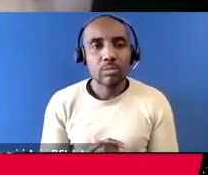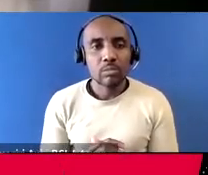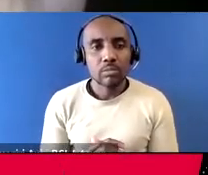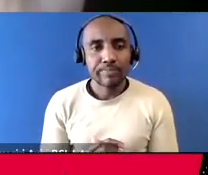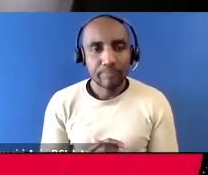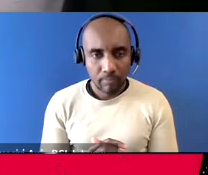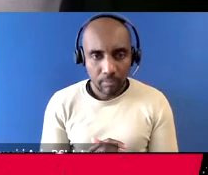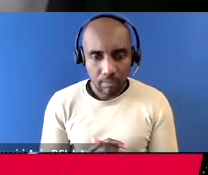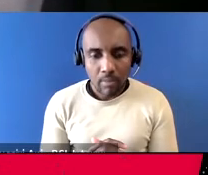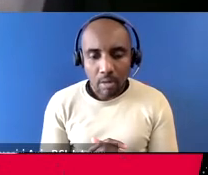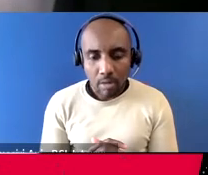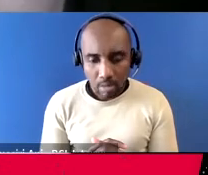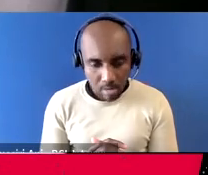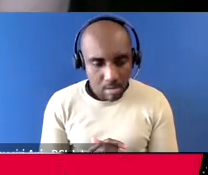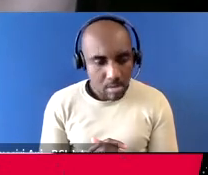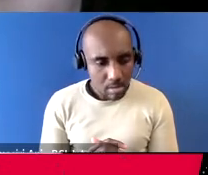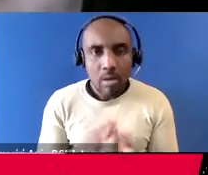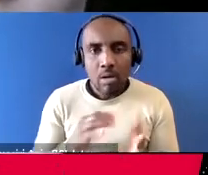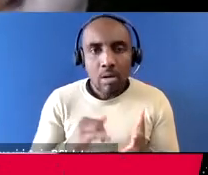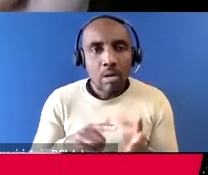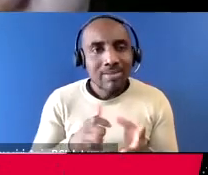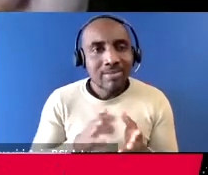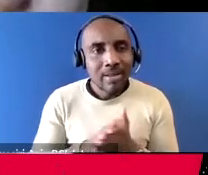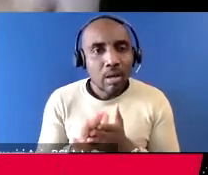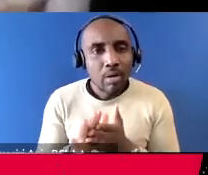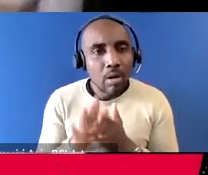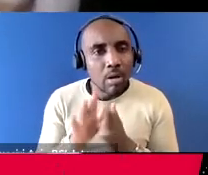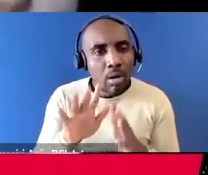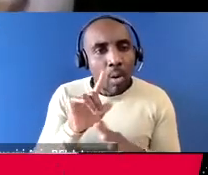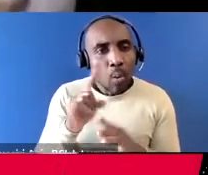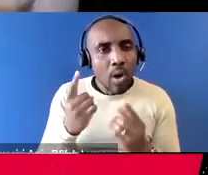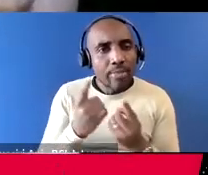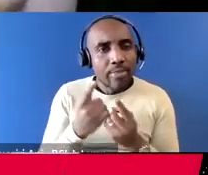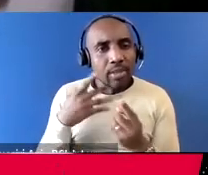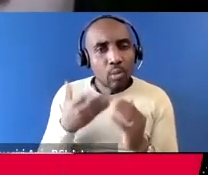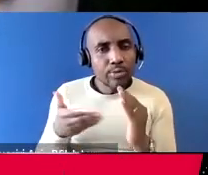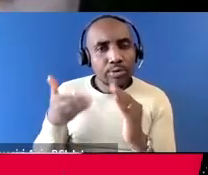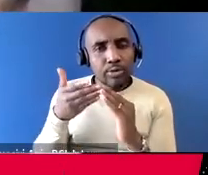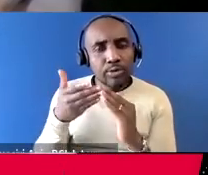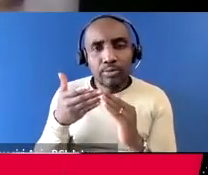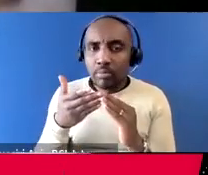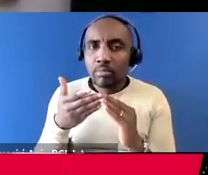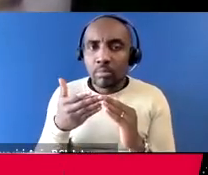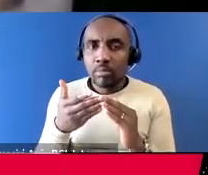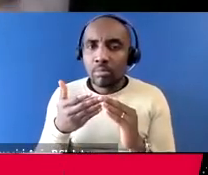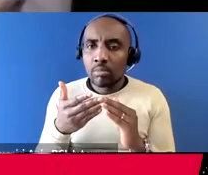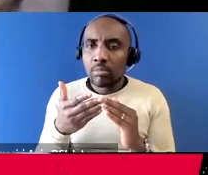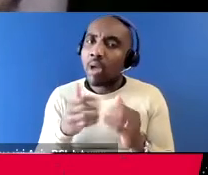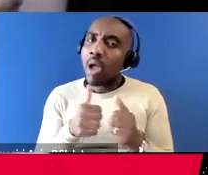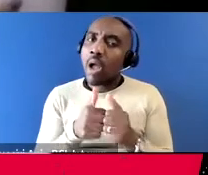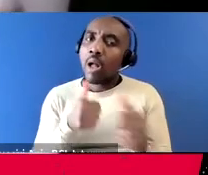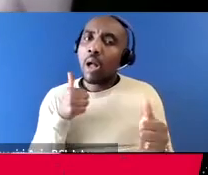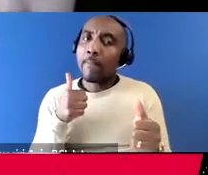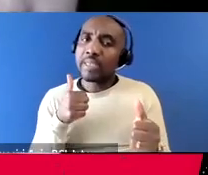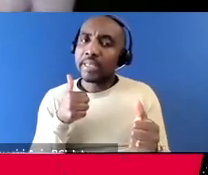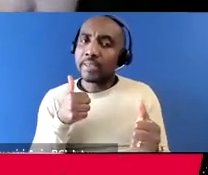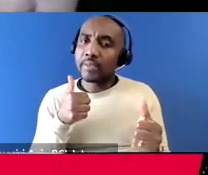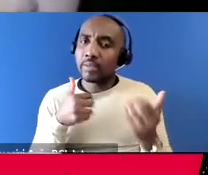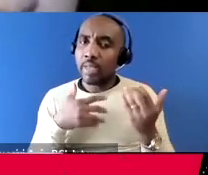One thing I wanted to pick up on is the role of arms companies and